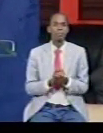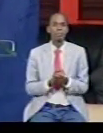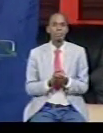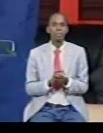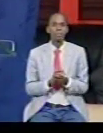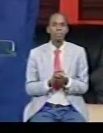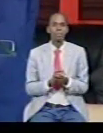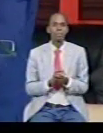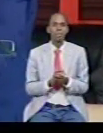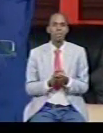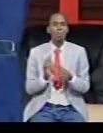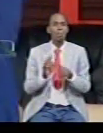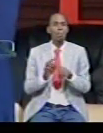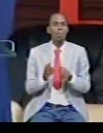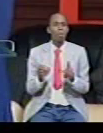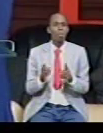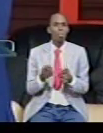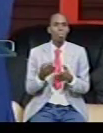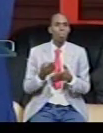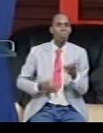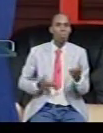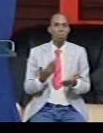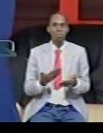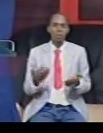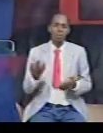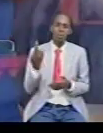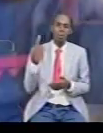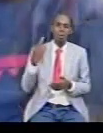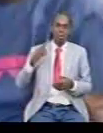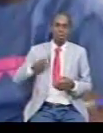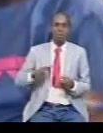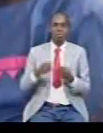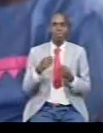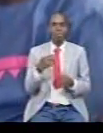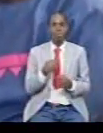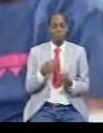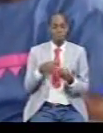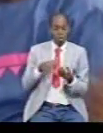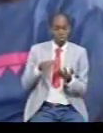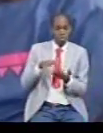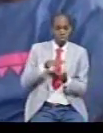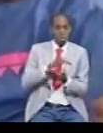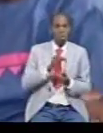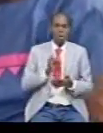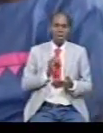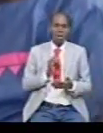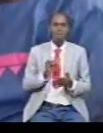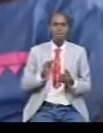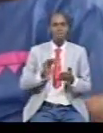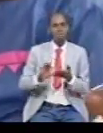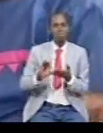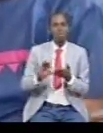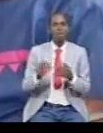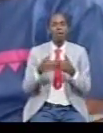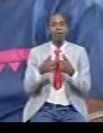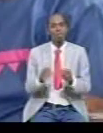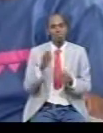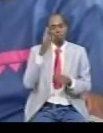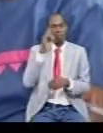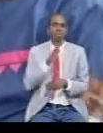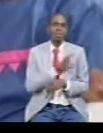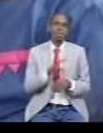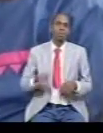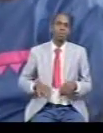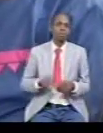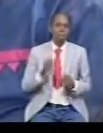7. But what things were gain to me, those I counted loss for Christ.